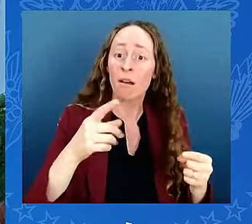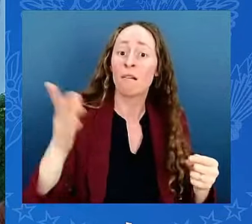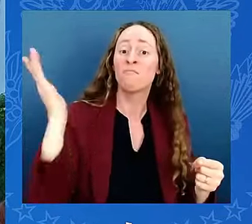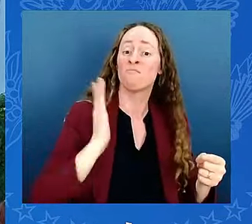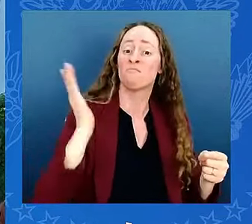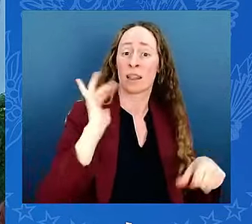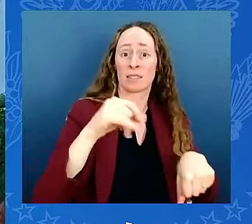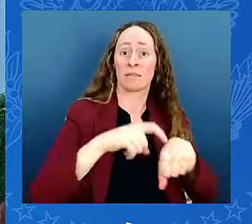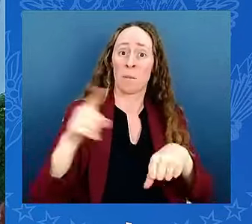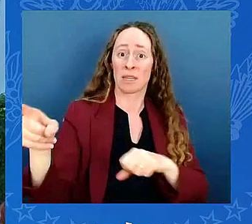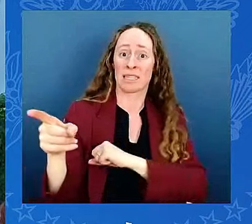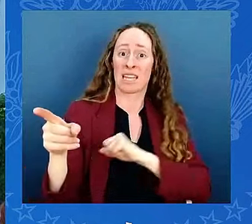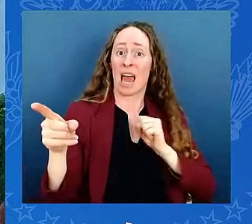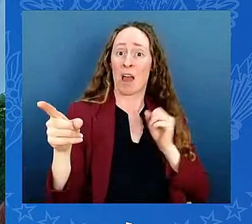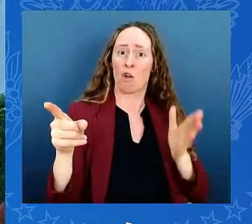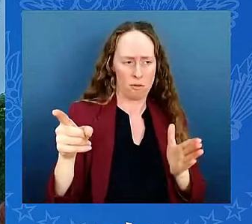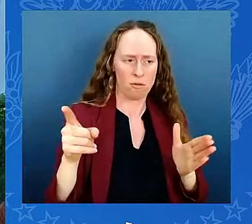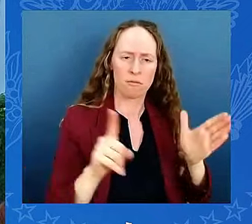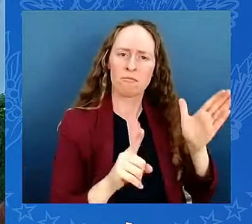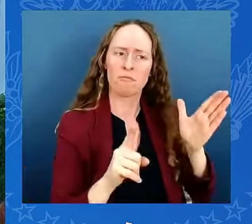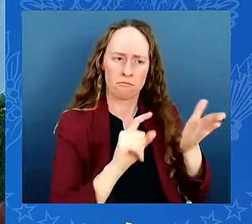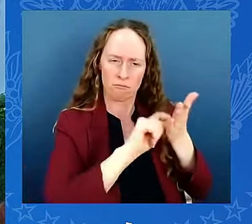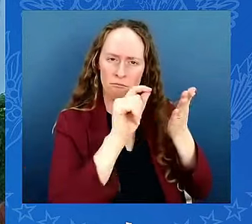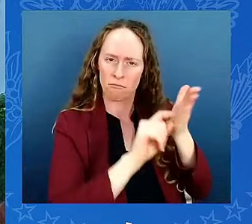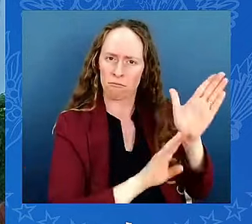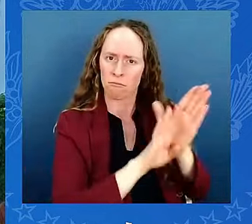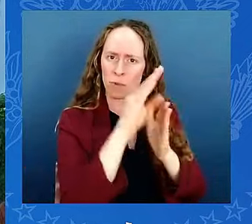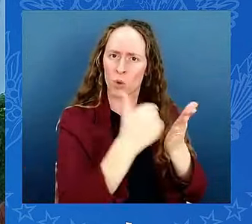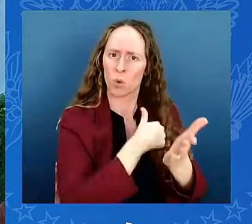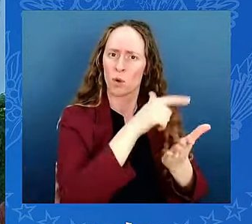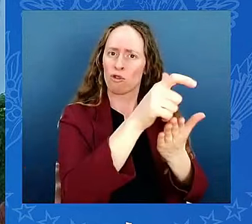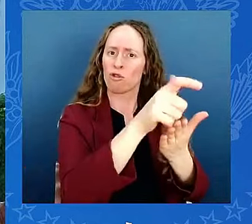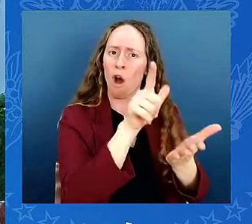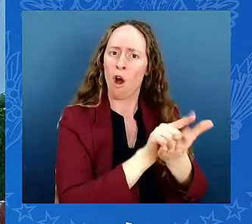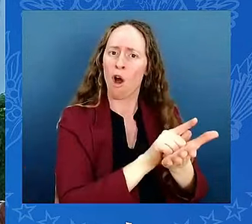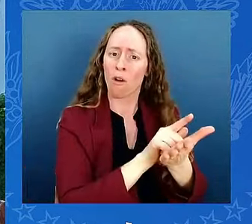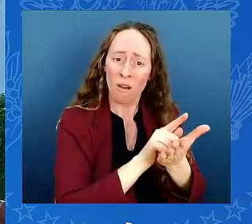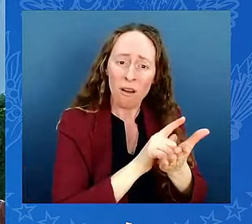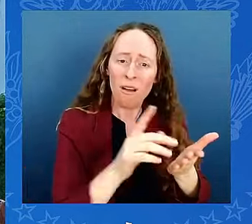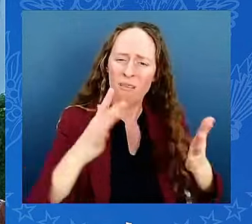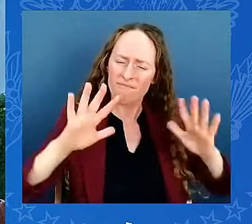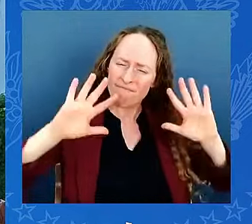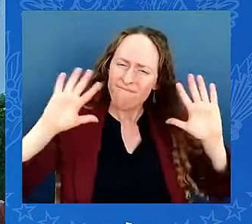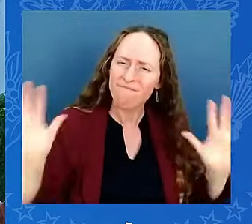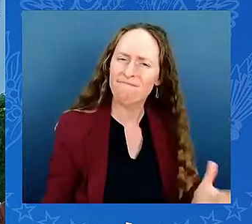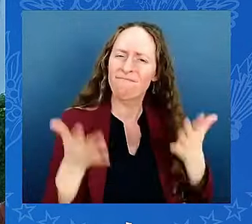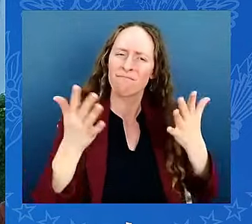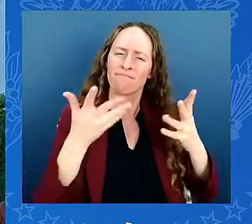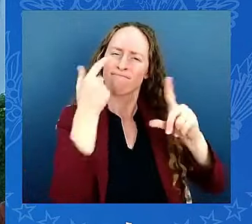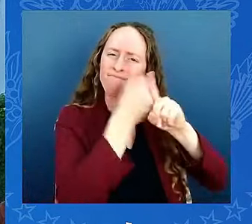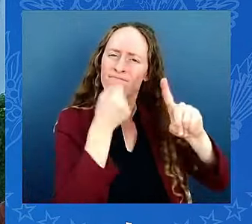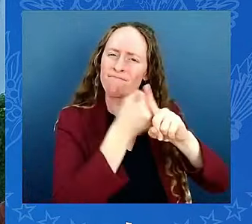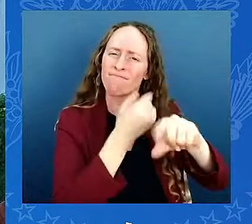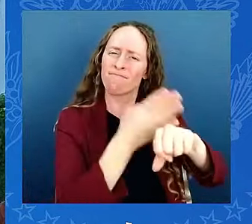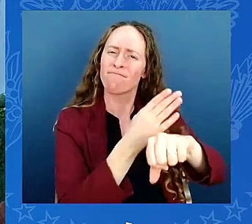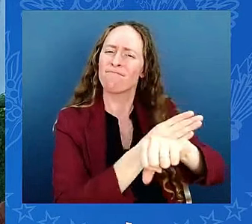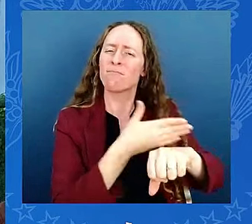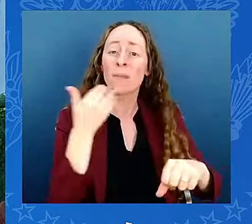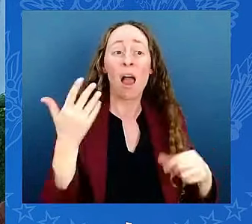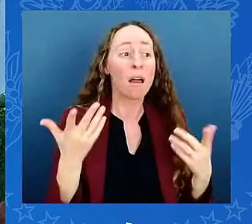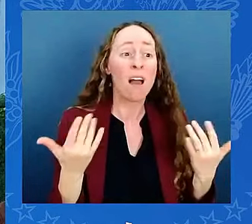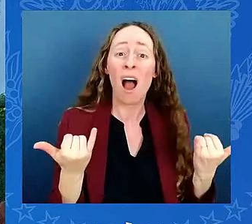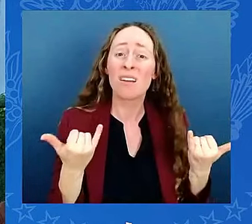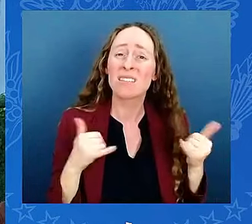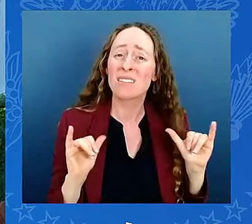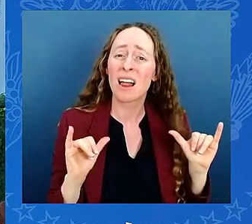as vice president, and the man who today, as our president, continues to fight to ensure